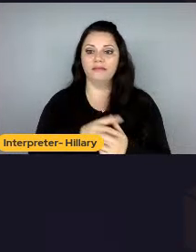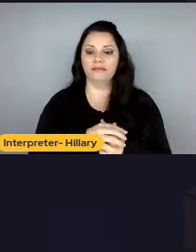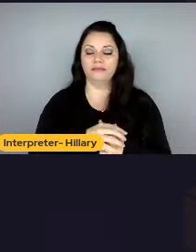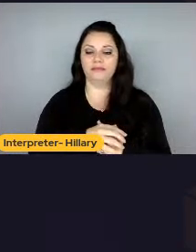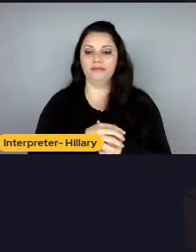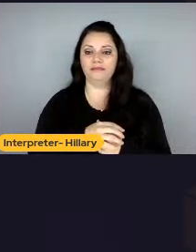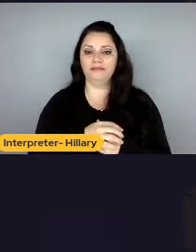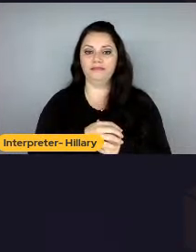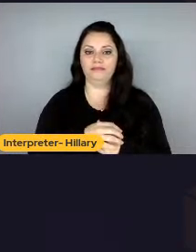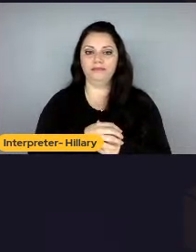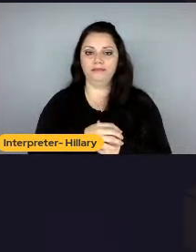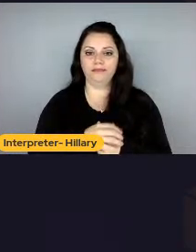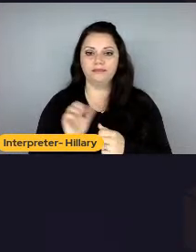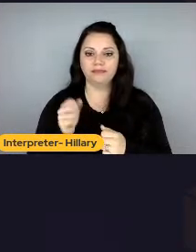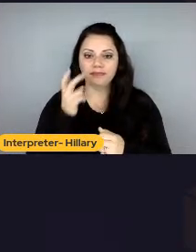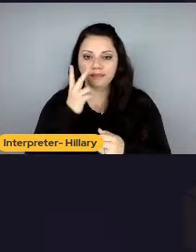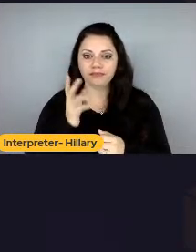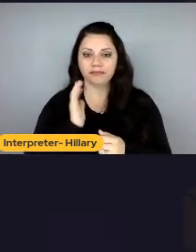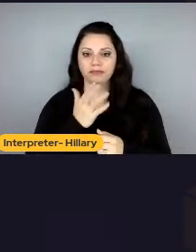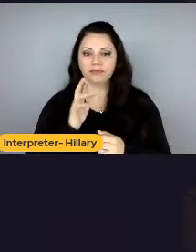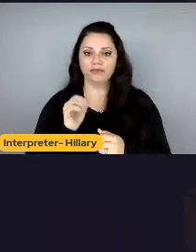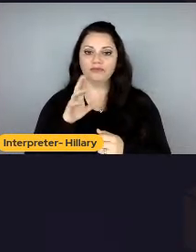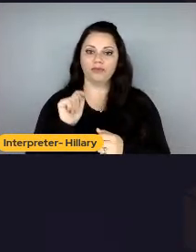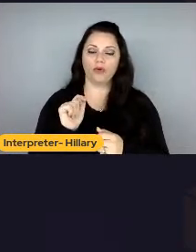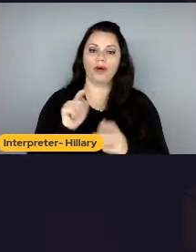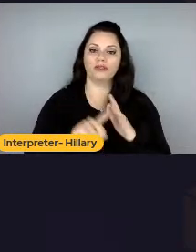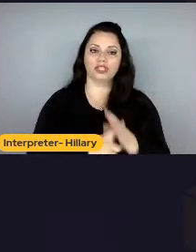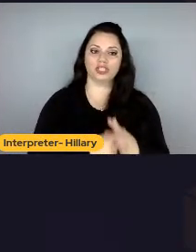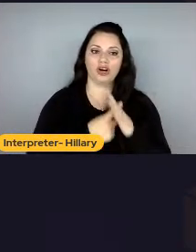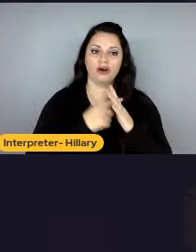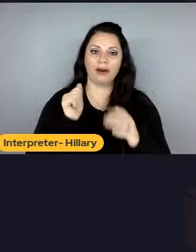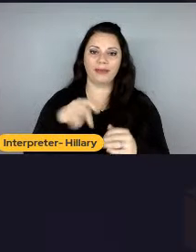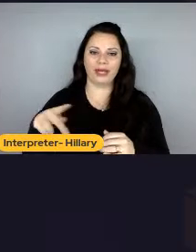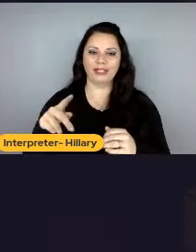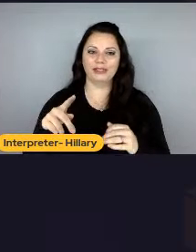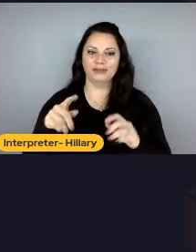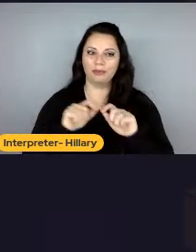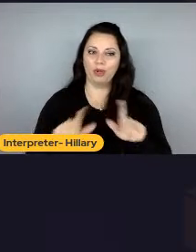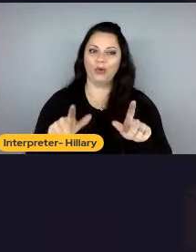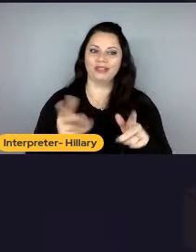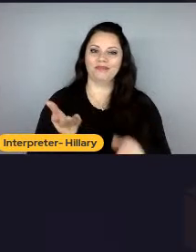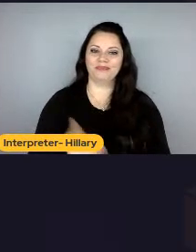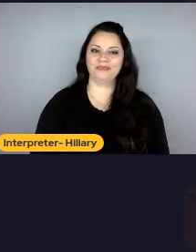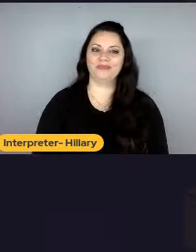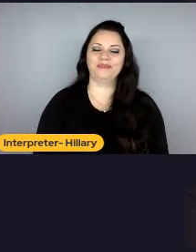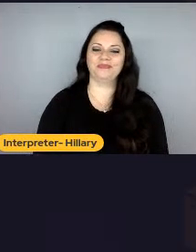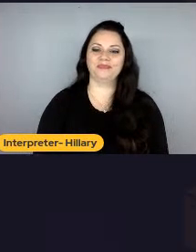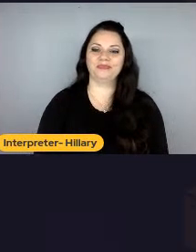We can see our React Starter application deployed.